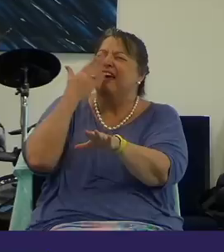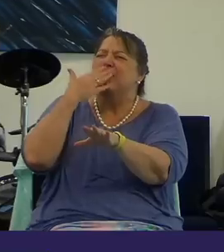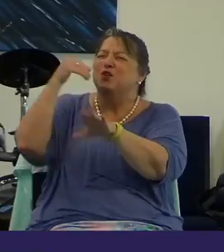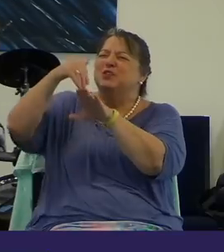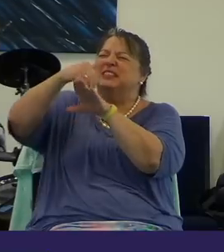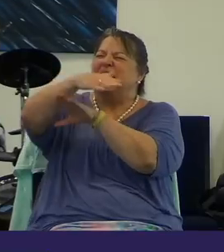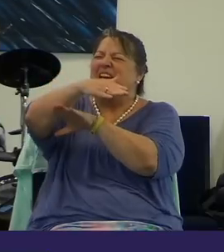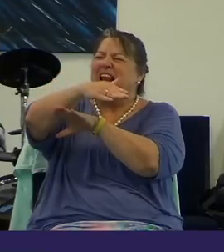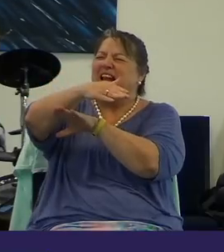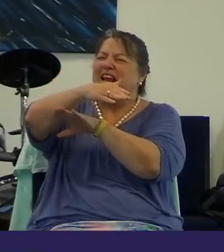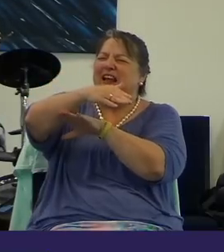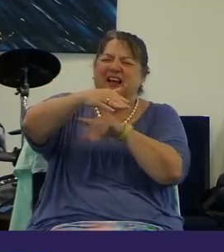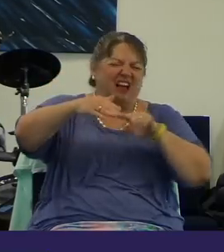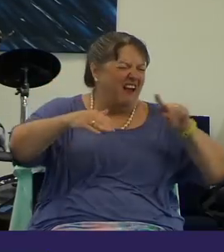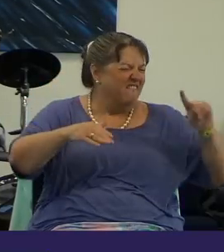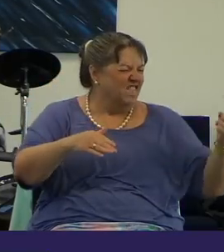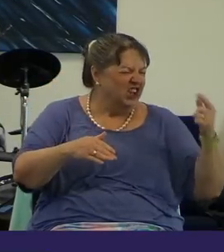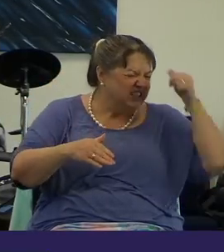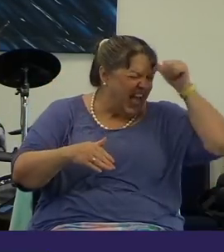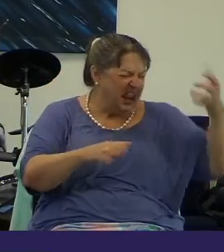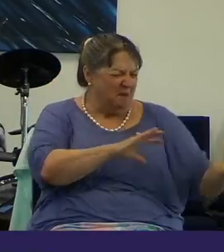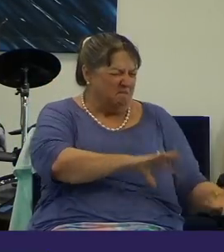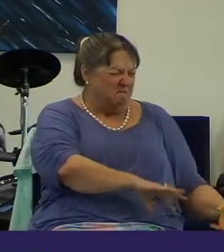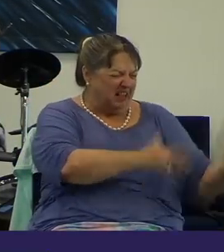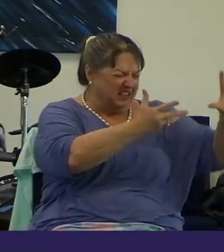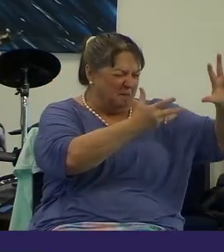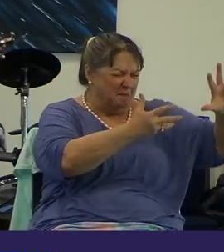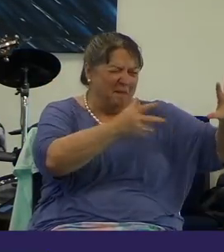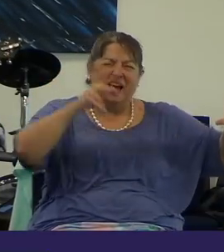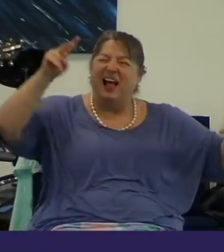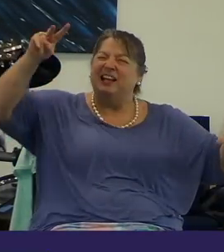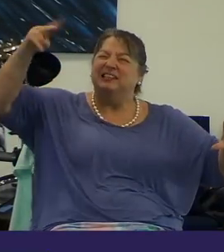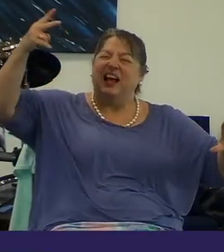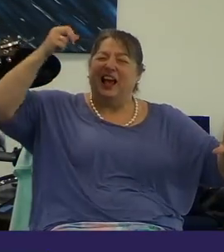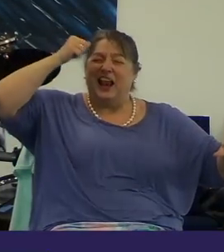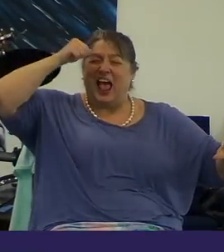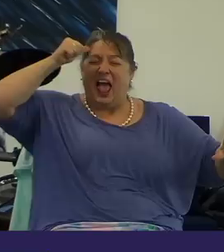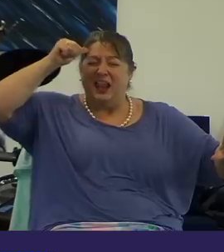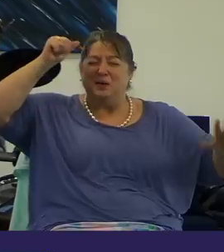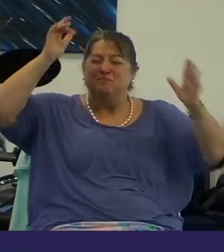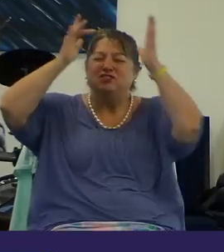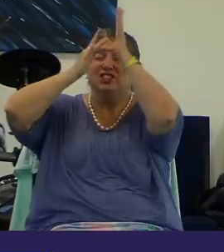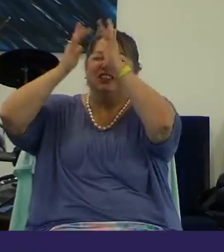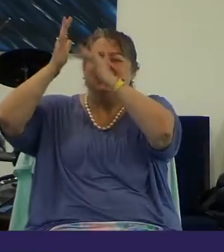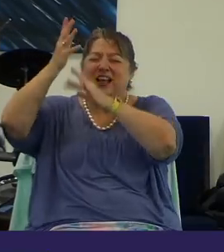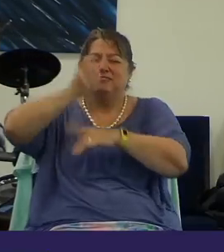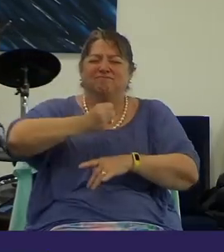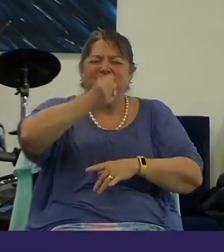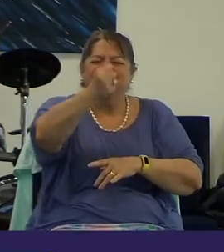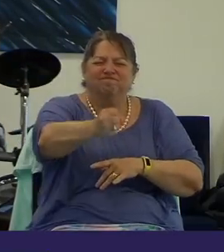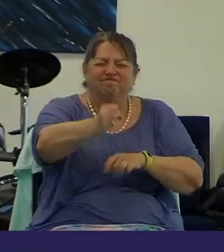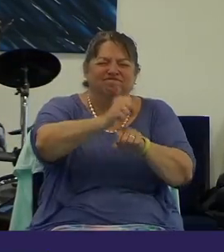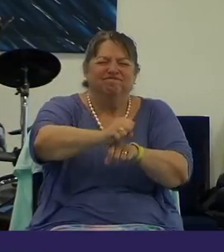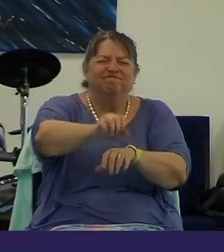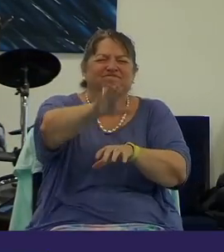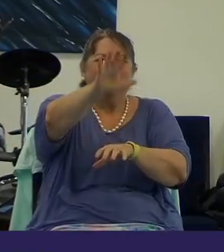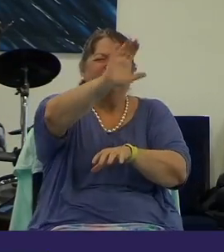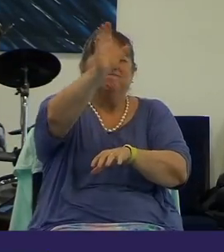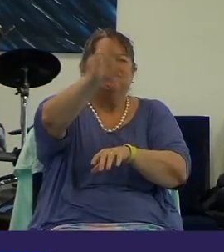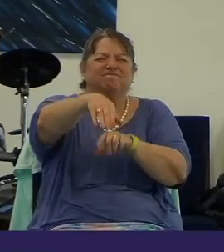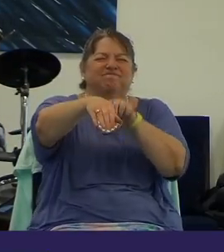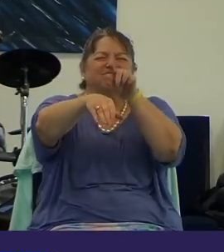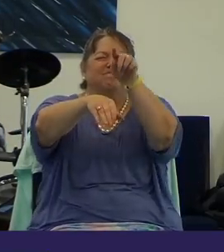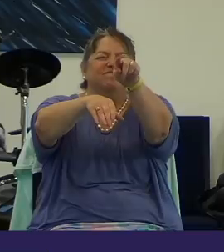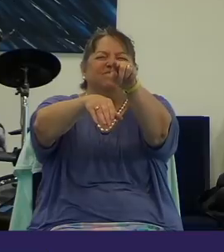The first Adam messed it all up, but the second one took us to Calvary. The second one went to the